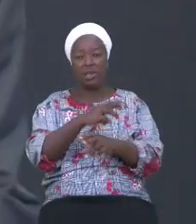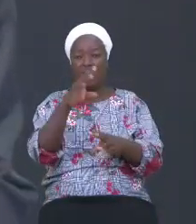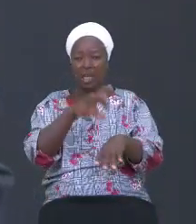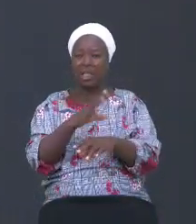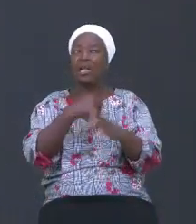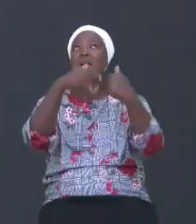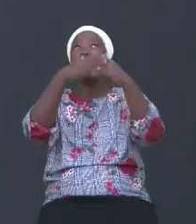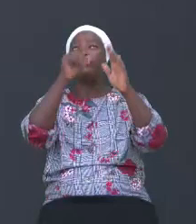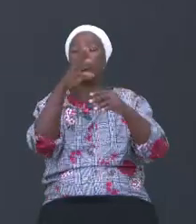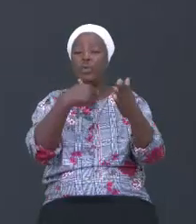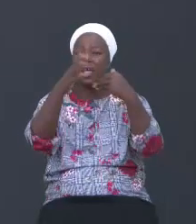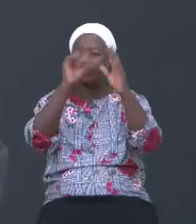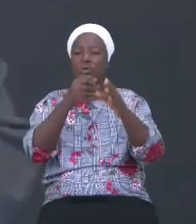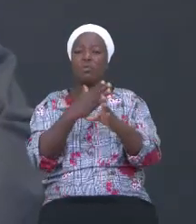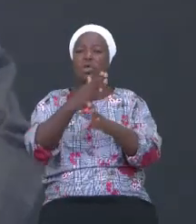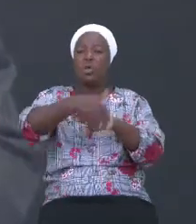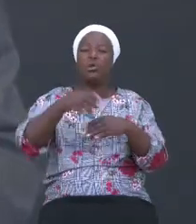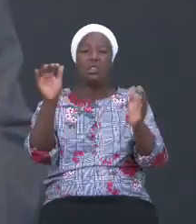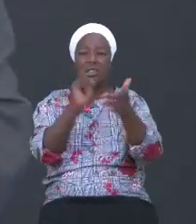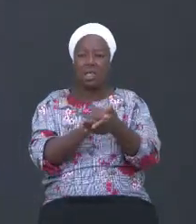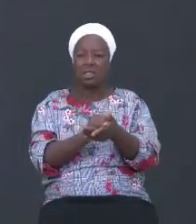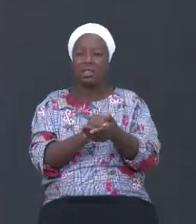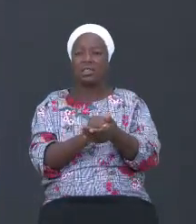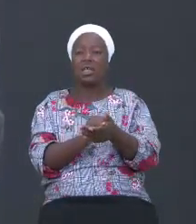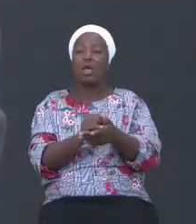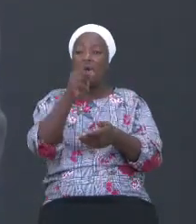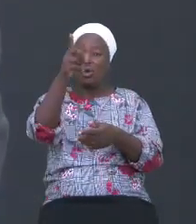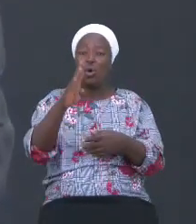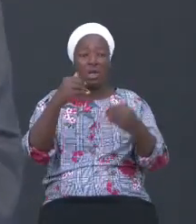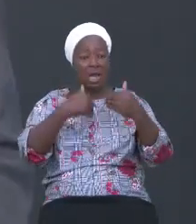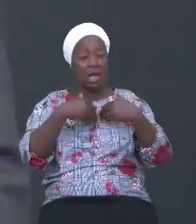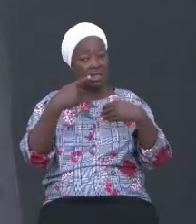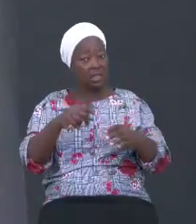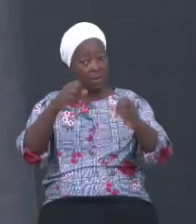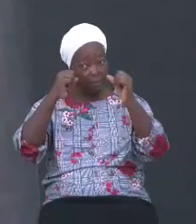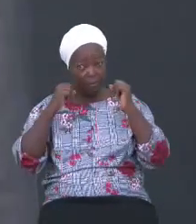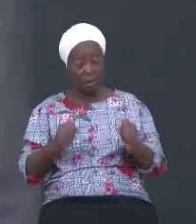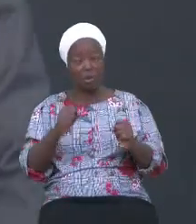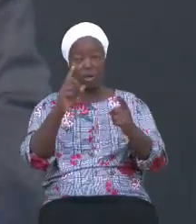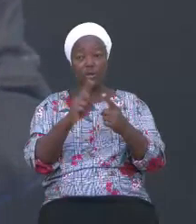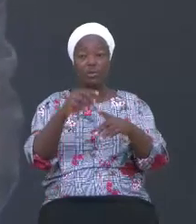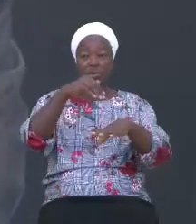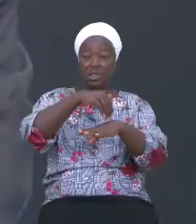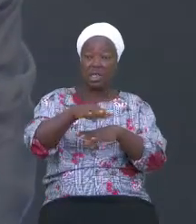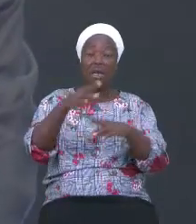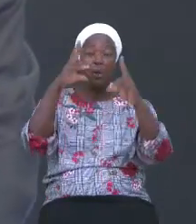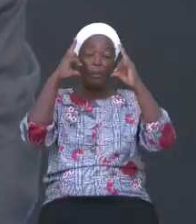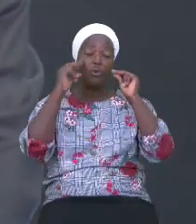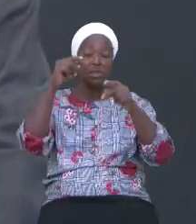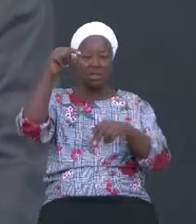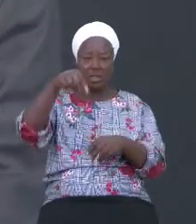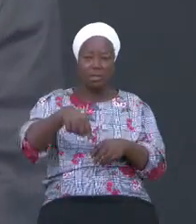heavens, beyond that, God had the power to send Moses